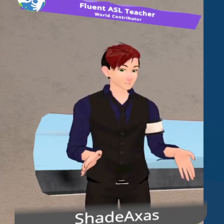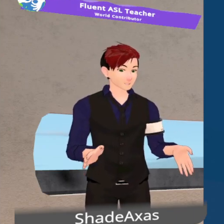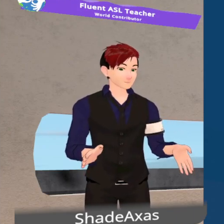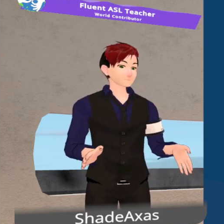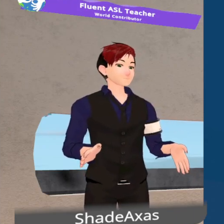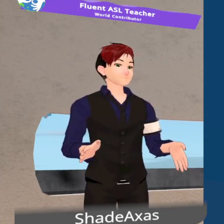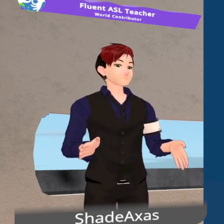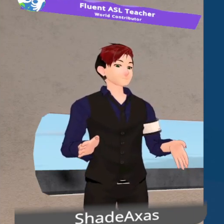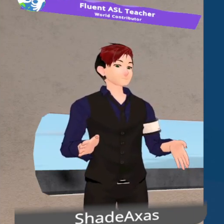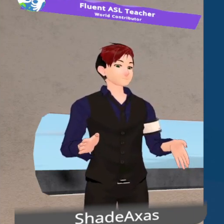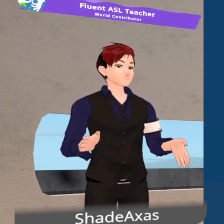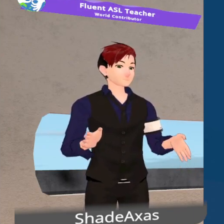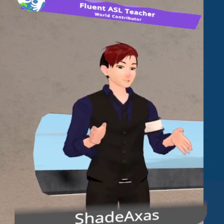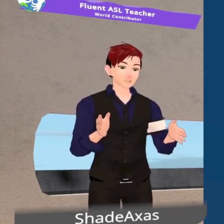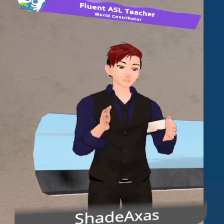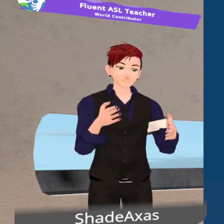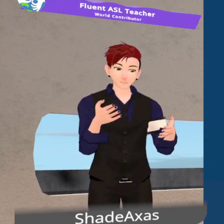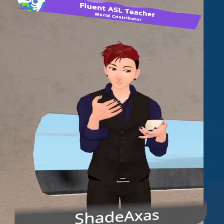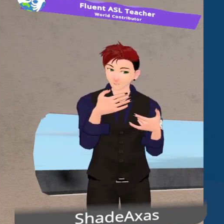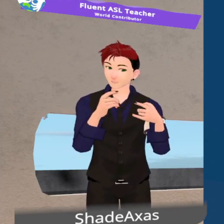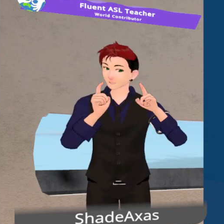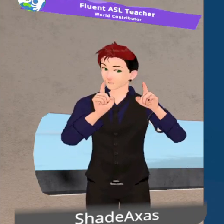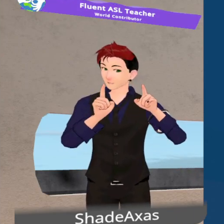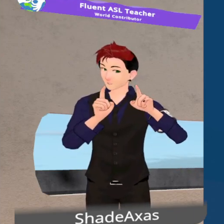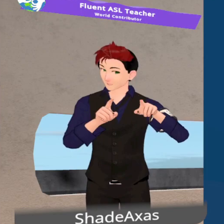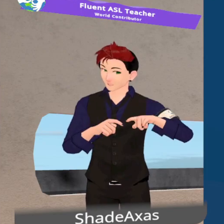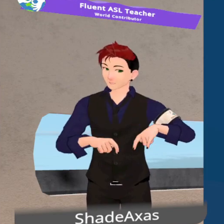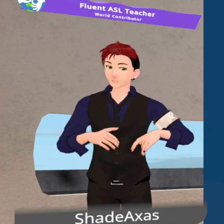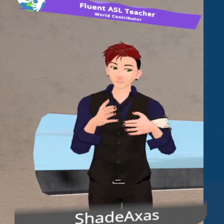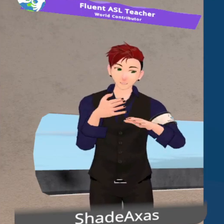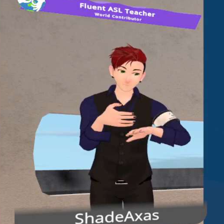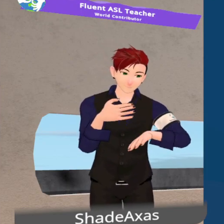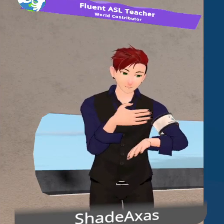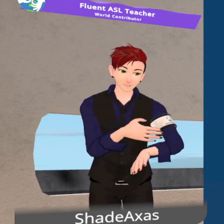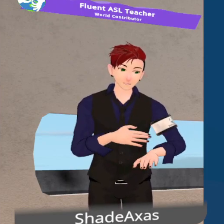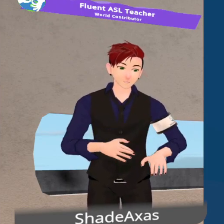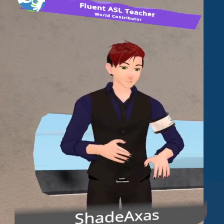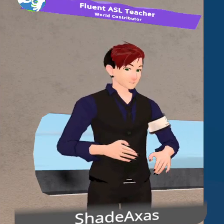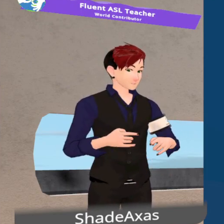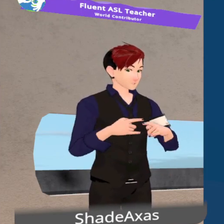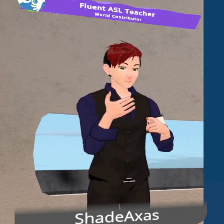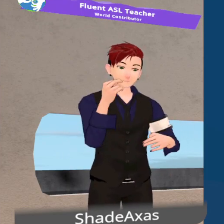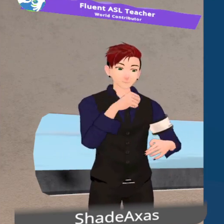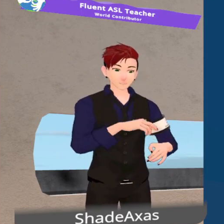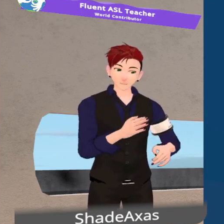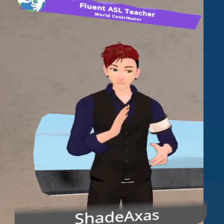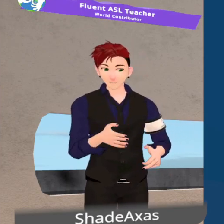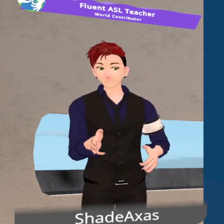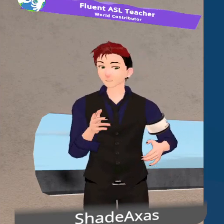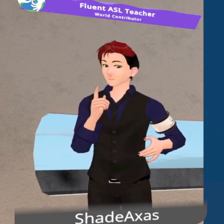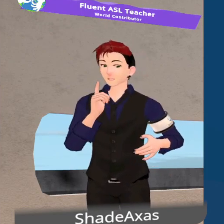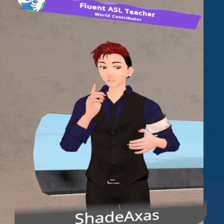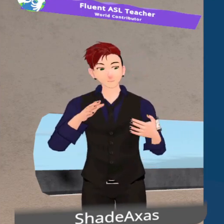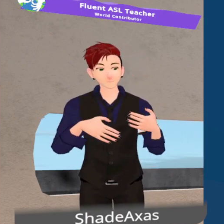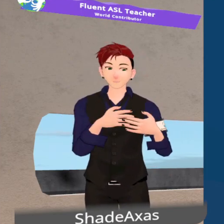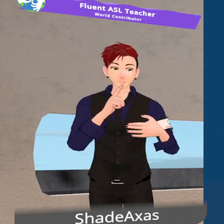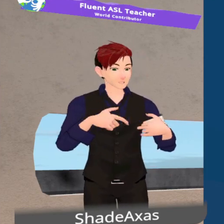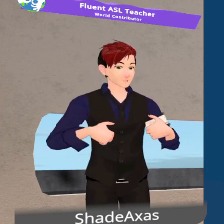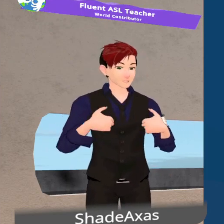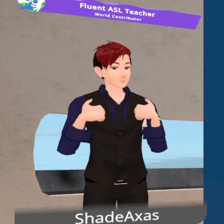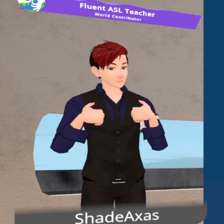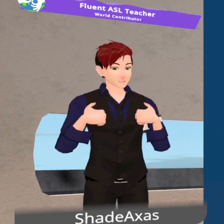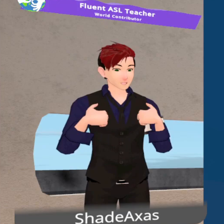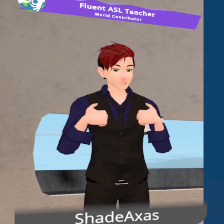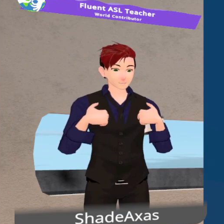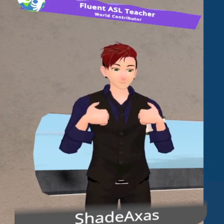will forget it. So we encourage you to keep going, to continually improve. But if you miss, it's fine. We